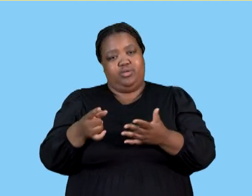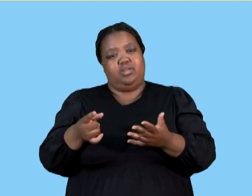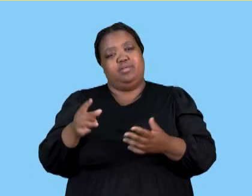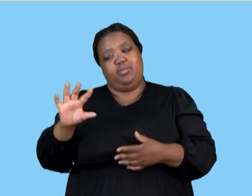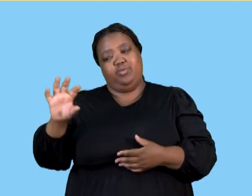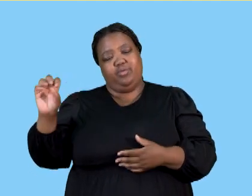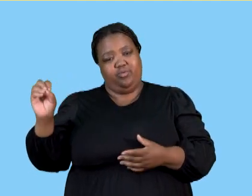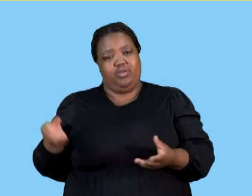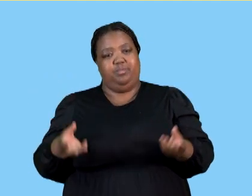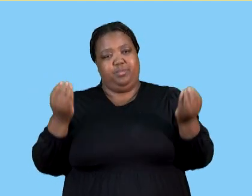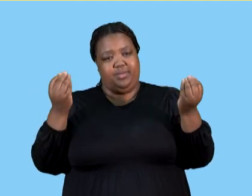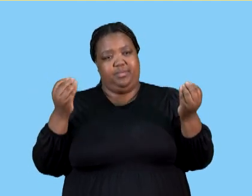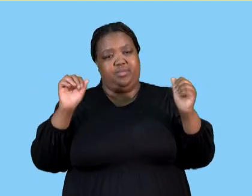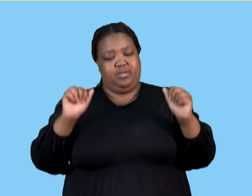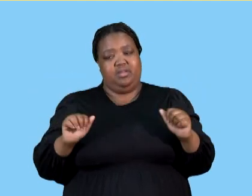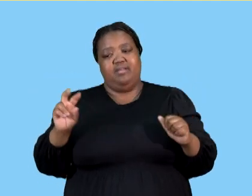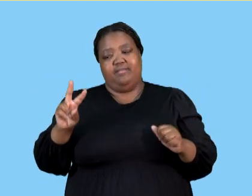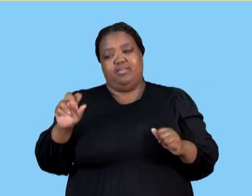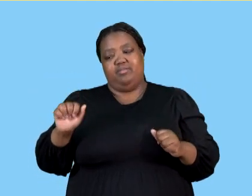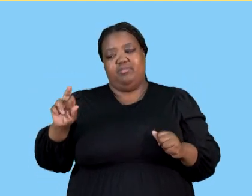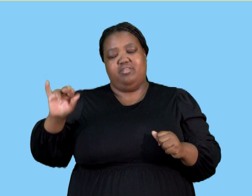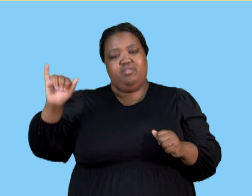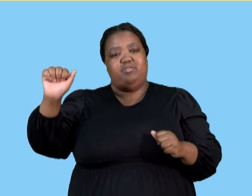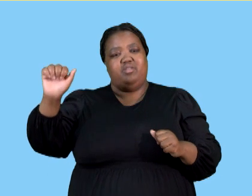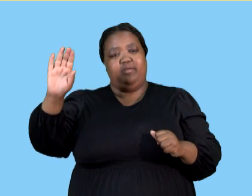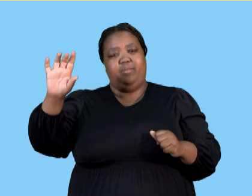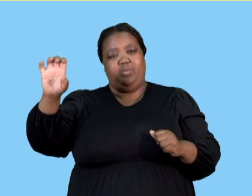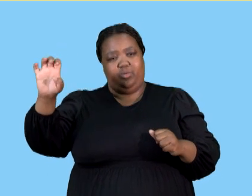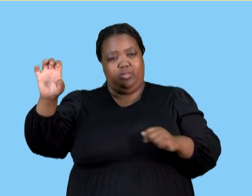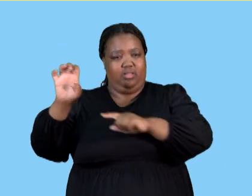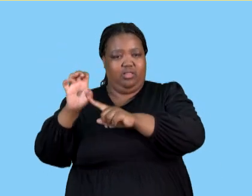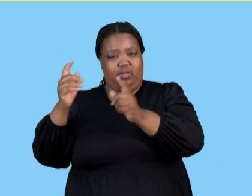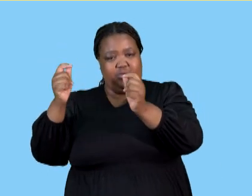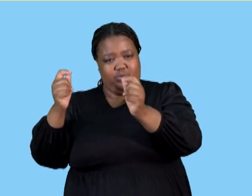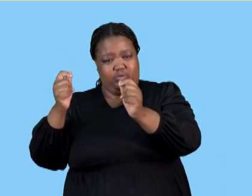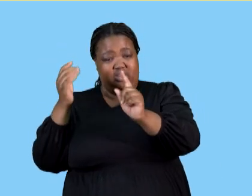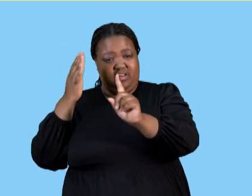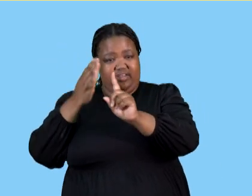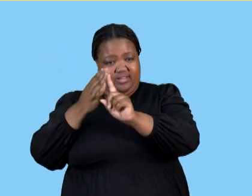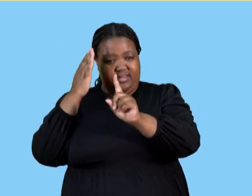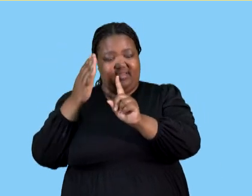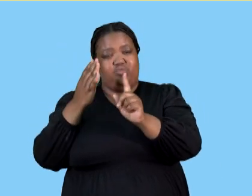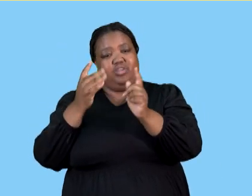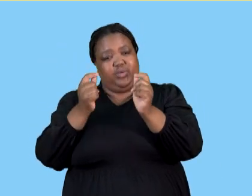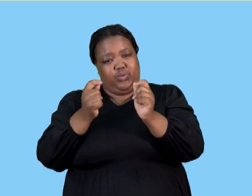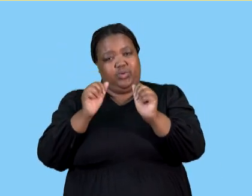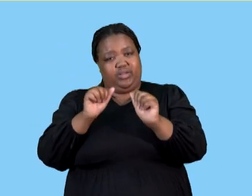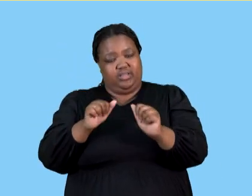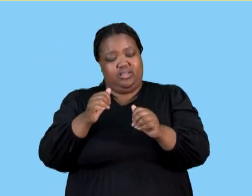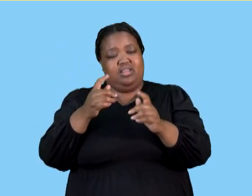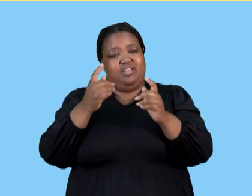15,500. Once I get my 15.5, I have my variable cost. Remember, in your variable cost, it is